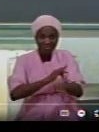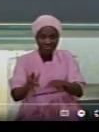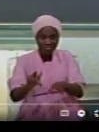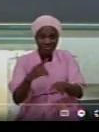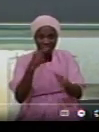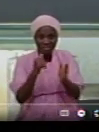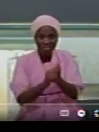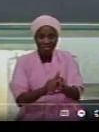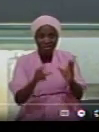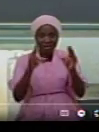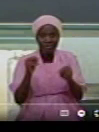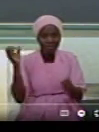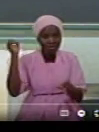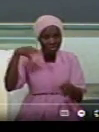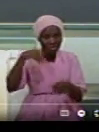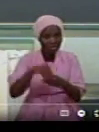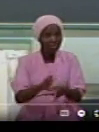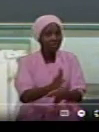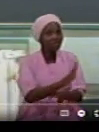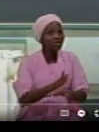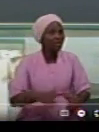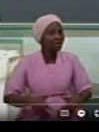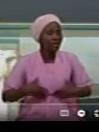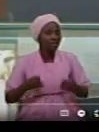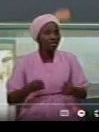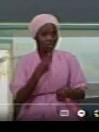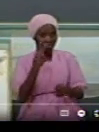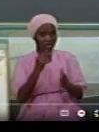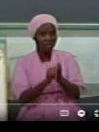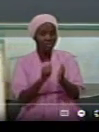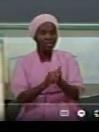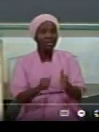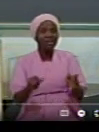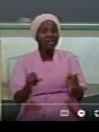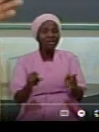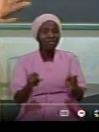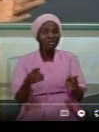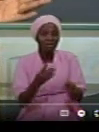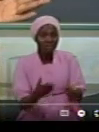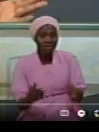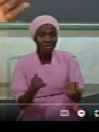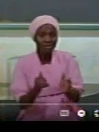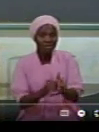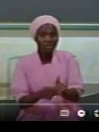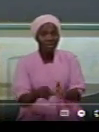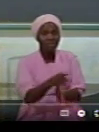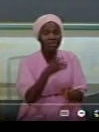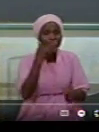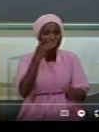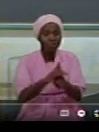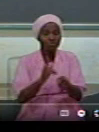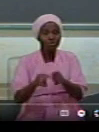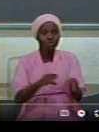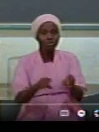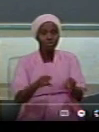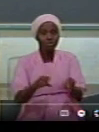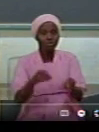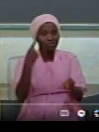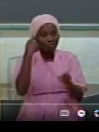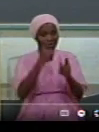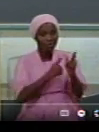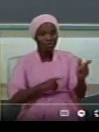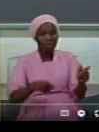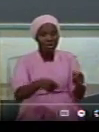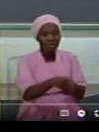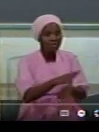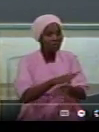their lives, and you see that even the things they promise to do for the Lord, they don't have the power to do,